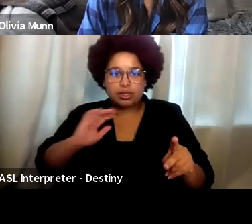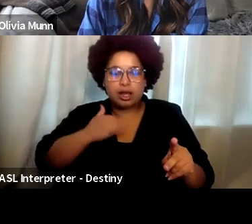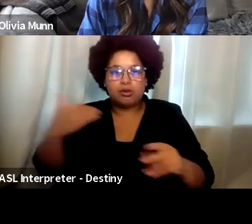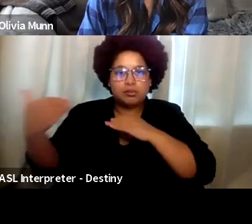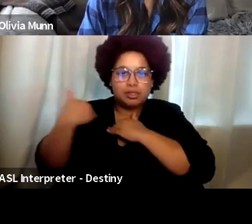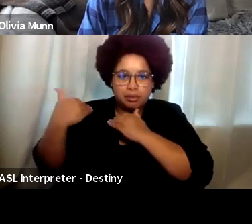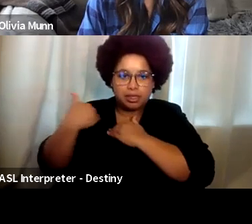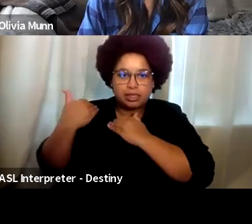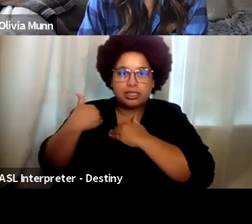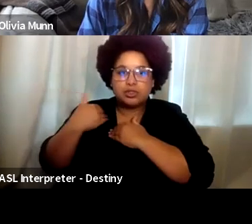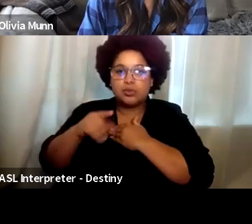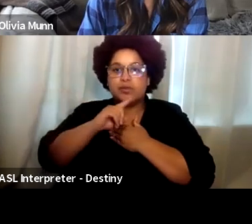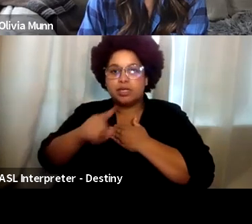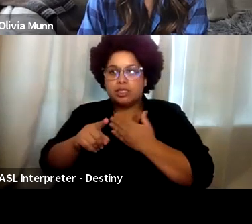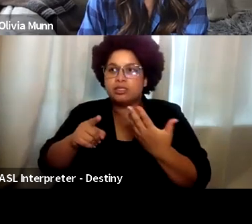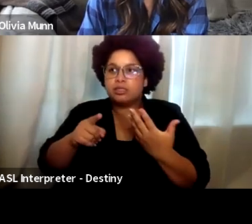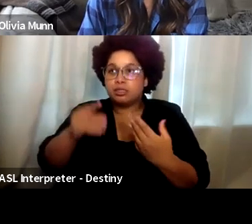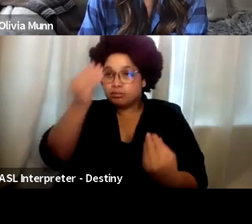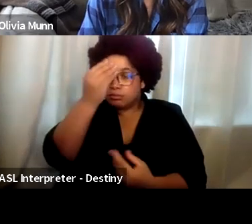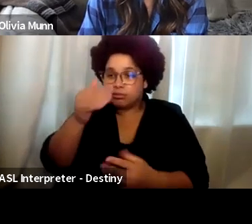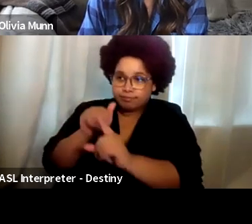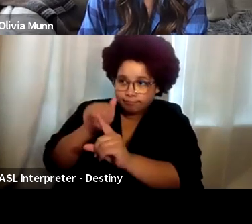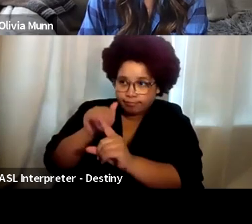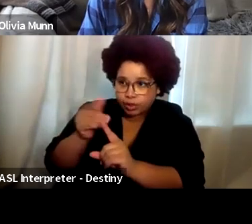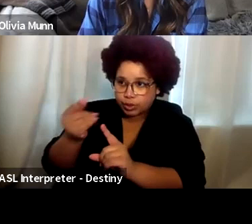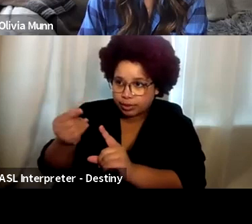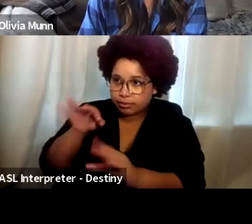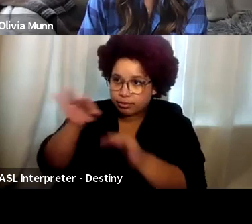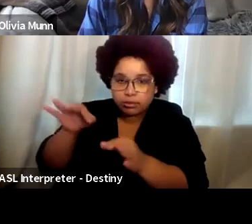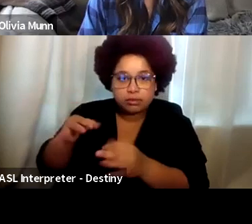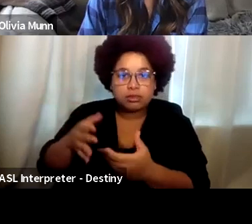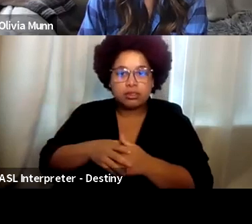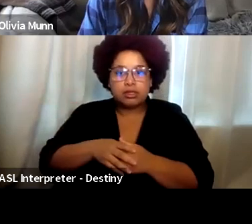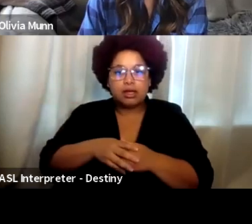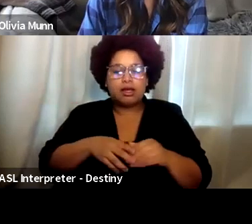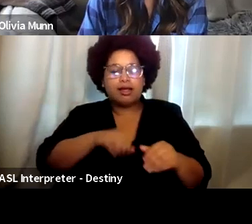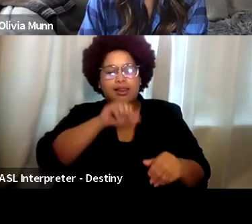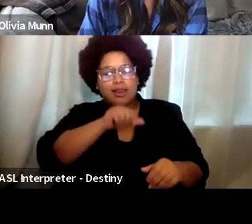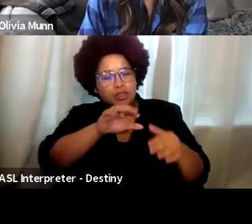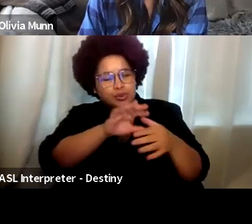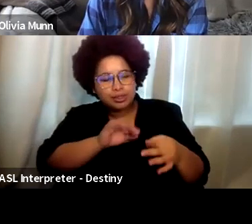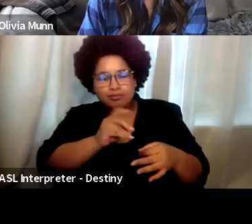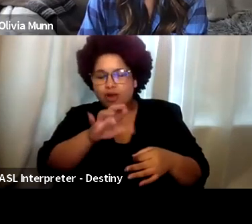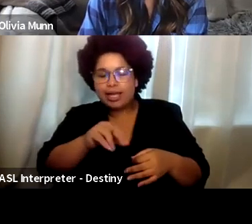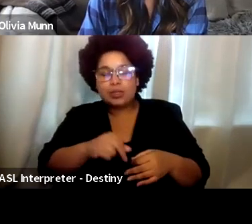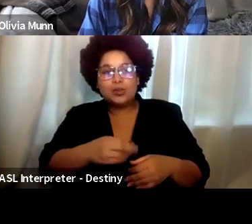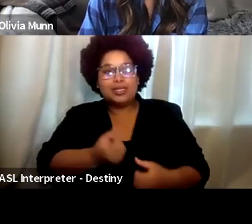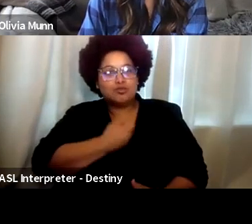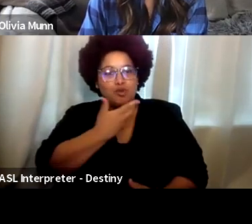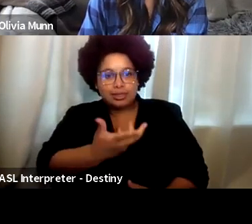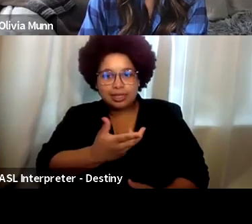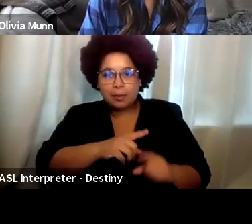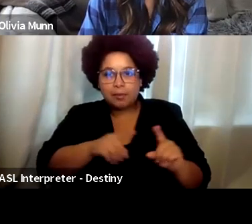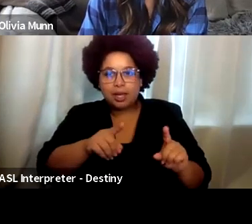to really keep everyone on check and on point. Brian, I love what you said, because you not only expressed and spoke out, but you